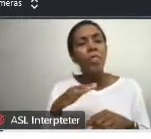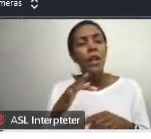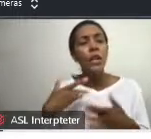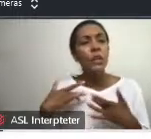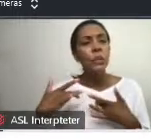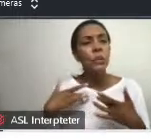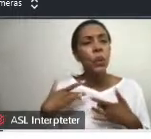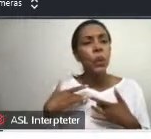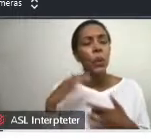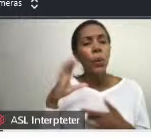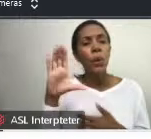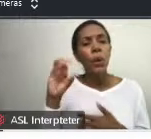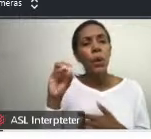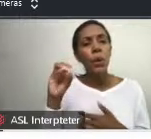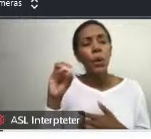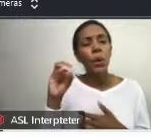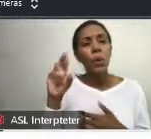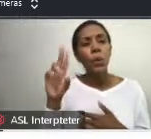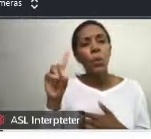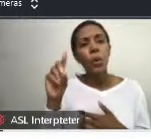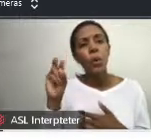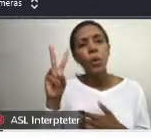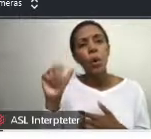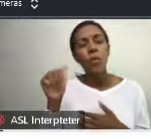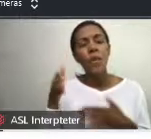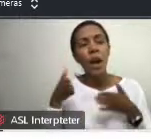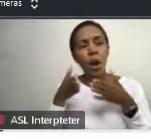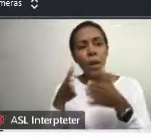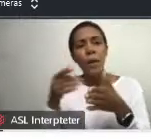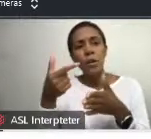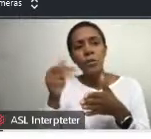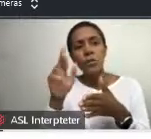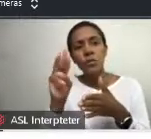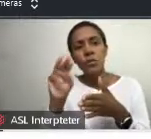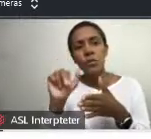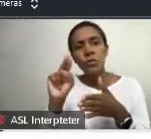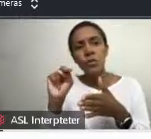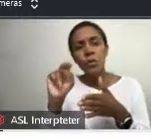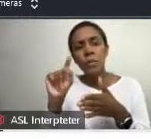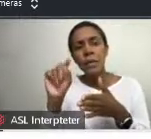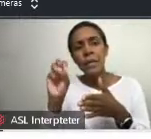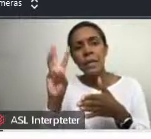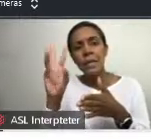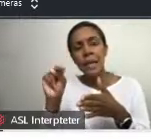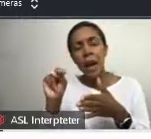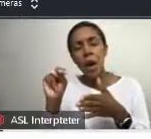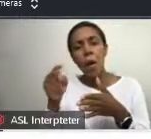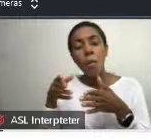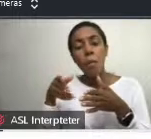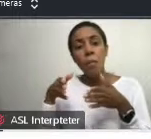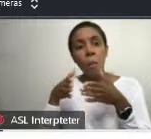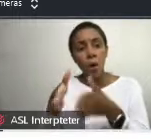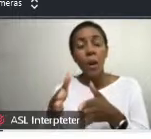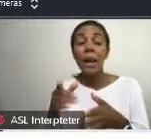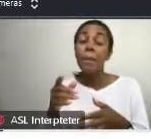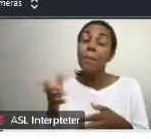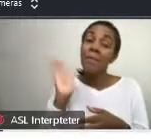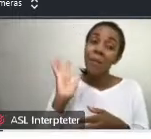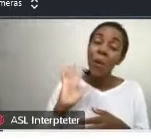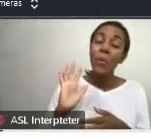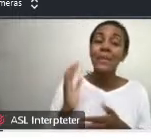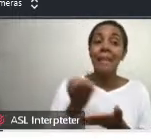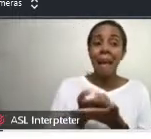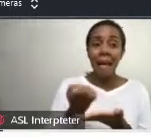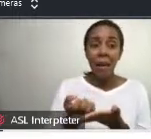Cordova along Germantown Parkway? You know, it used to be the economic hub, the commerce hub of the city.